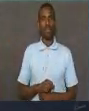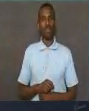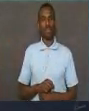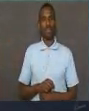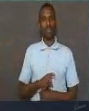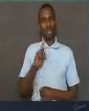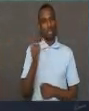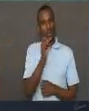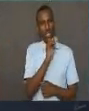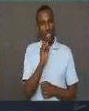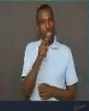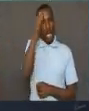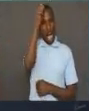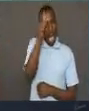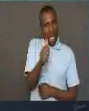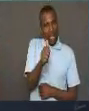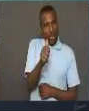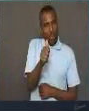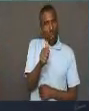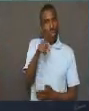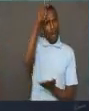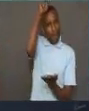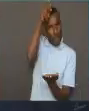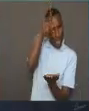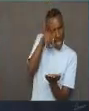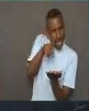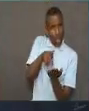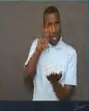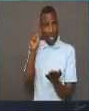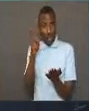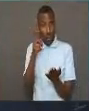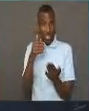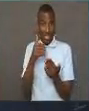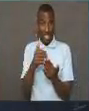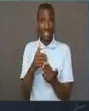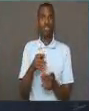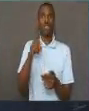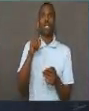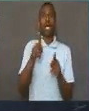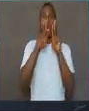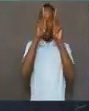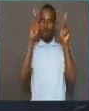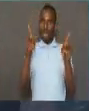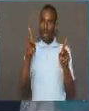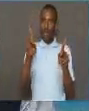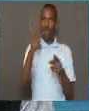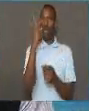long as the axis is perpendicular to the plane of the couple.